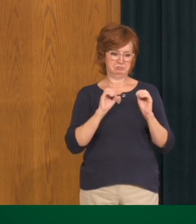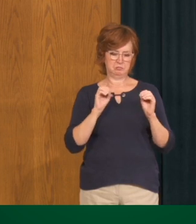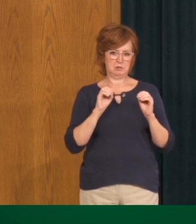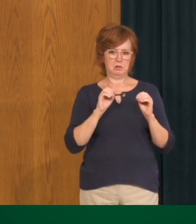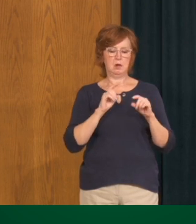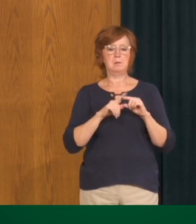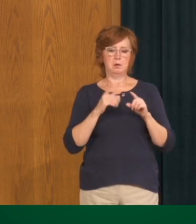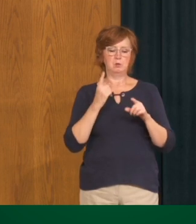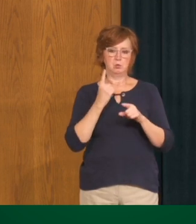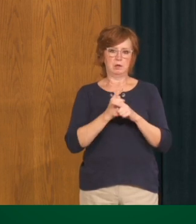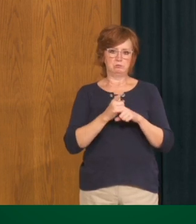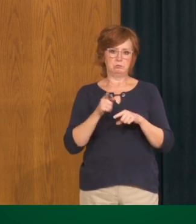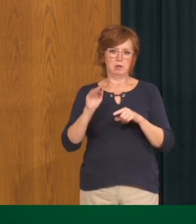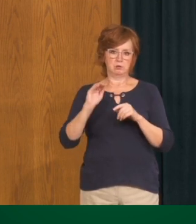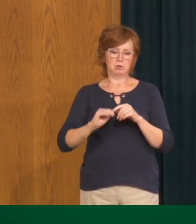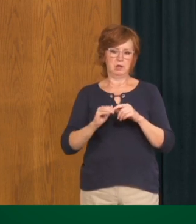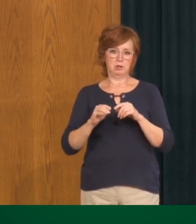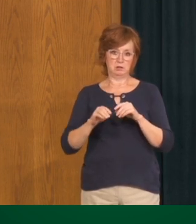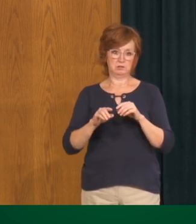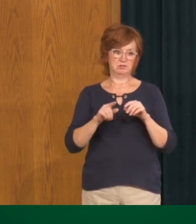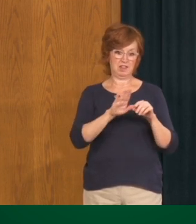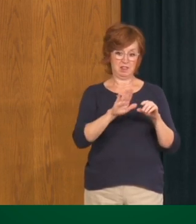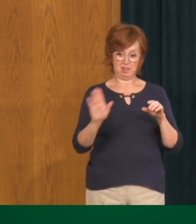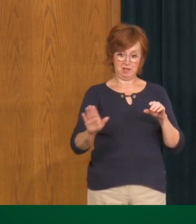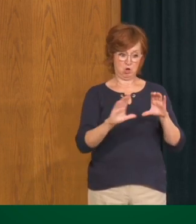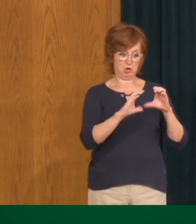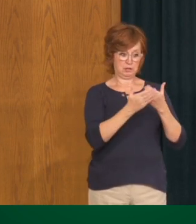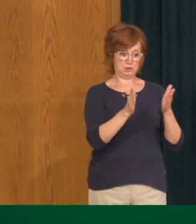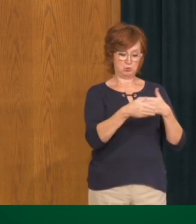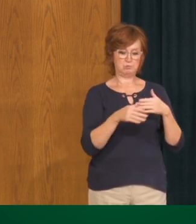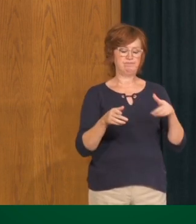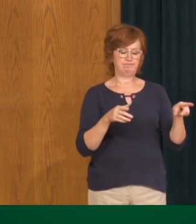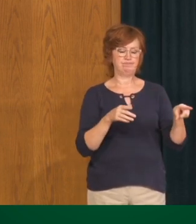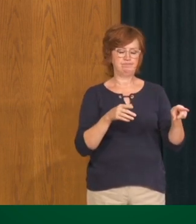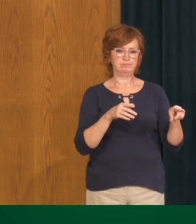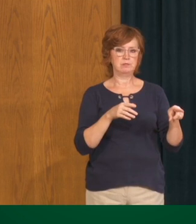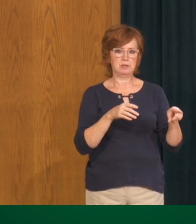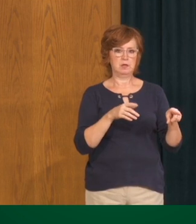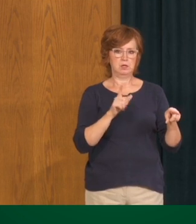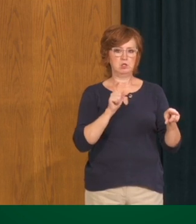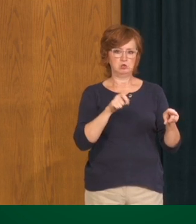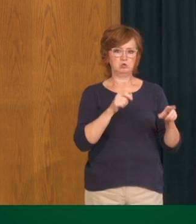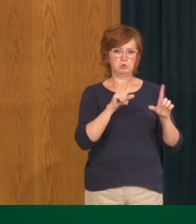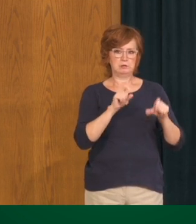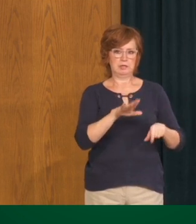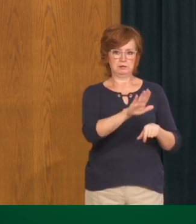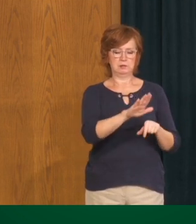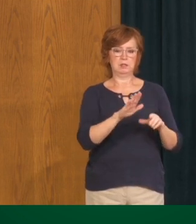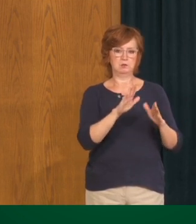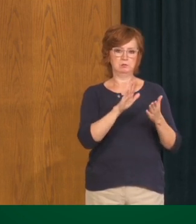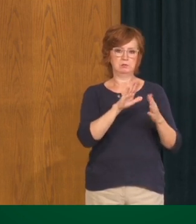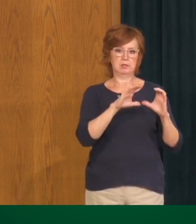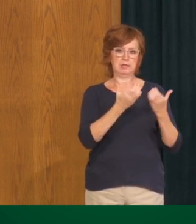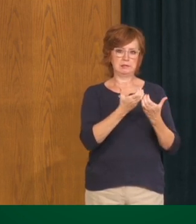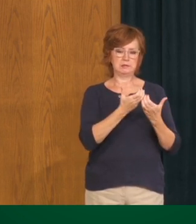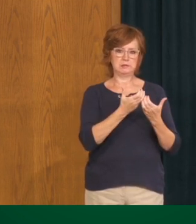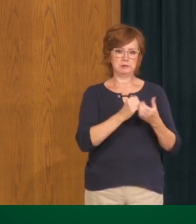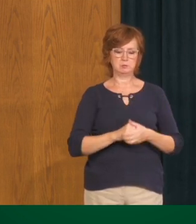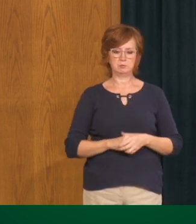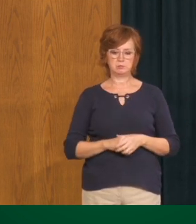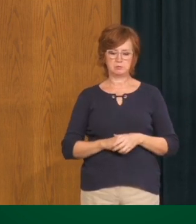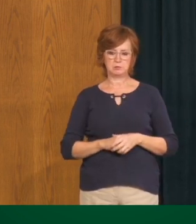testing. So that's certainly true if it's in a closed facility like a workplace or a personal care home and a long-term care